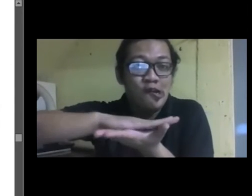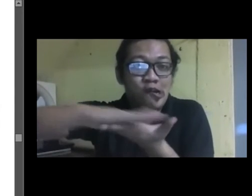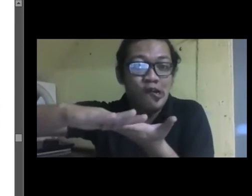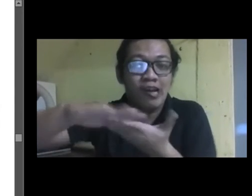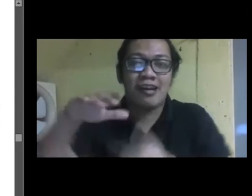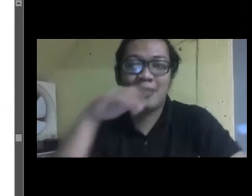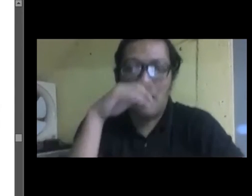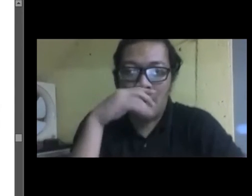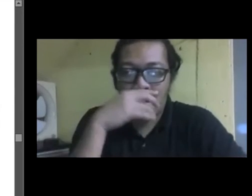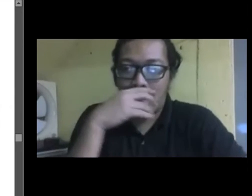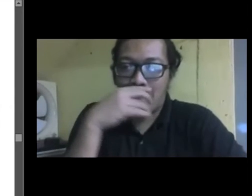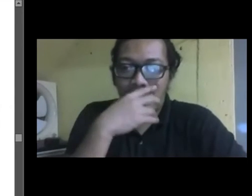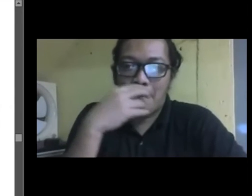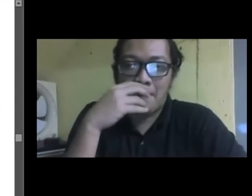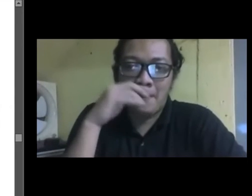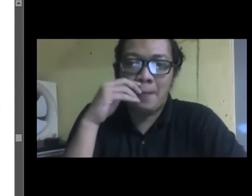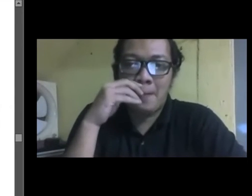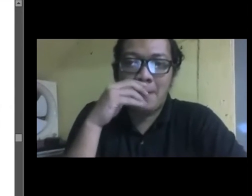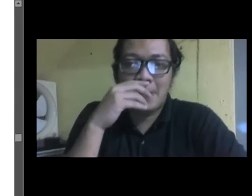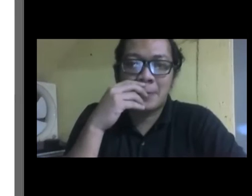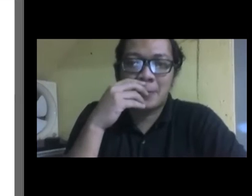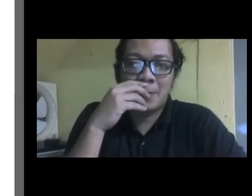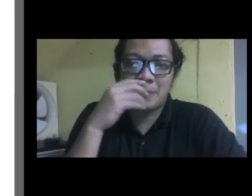And what about clean?